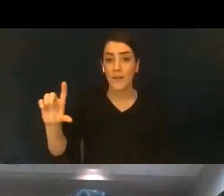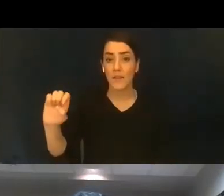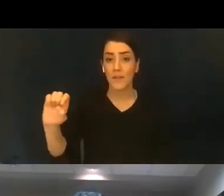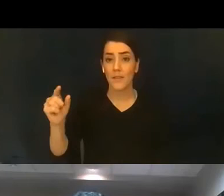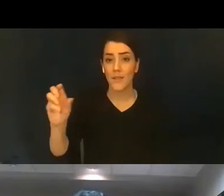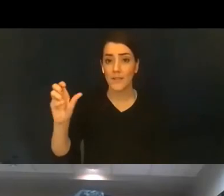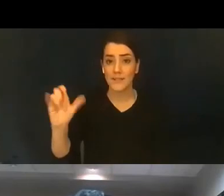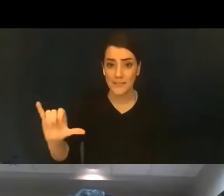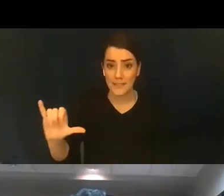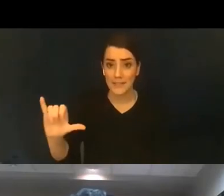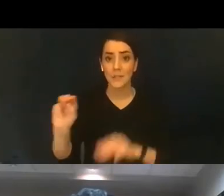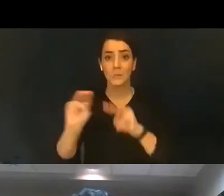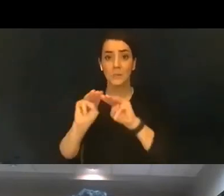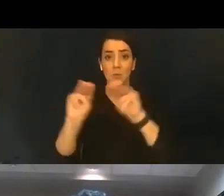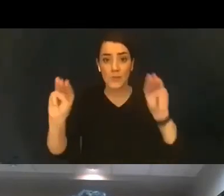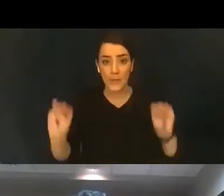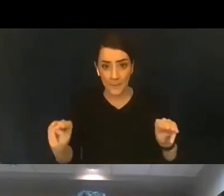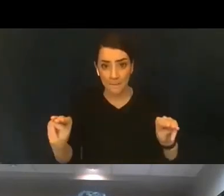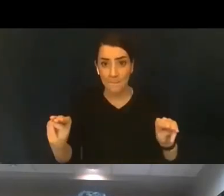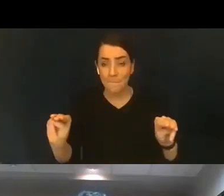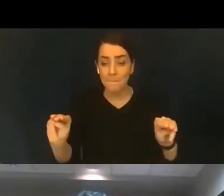evidences, to protect